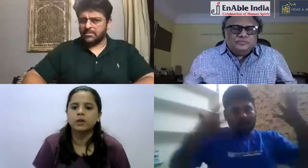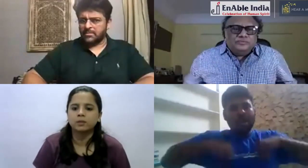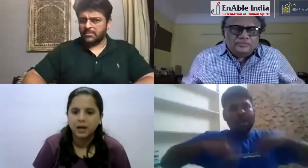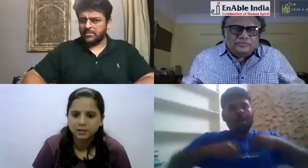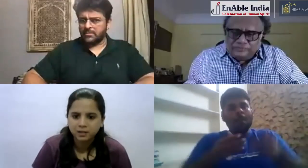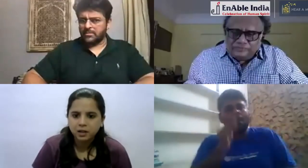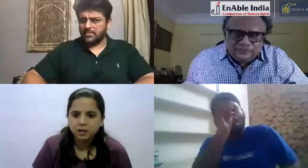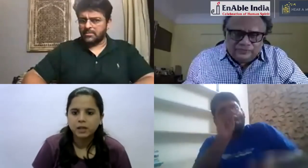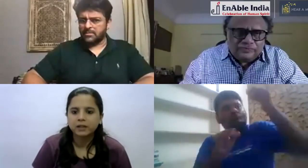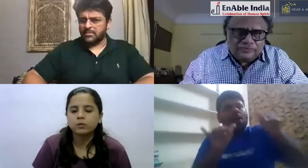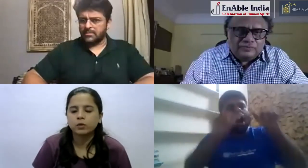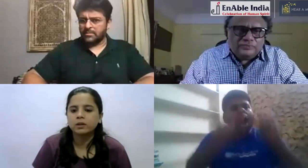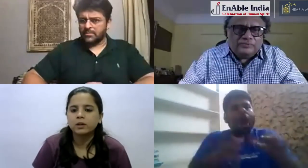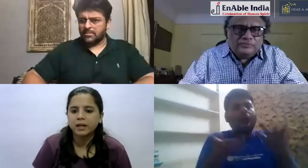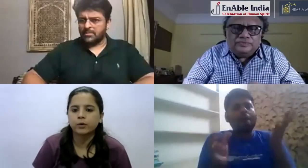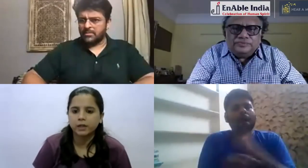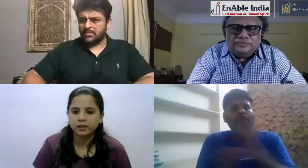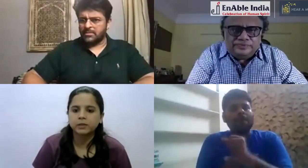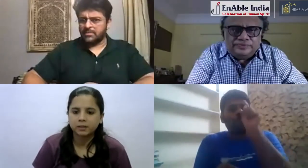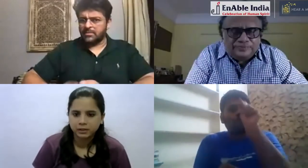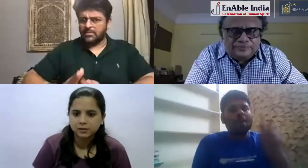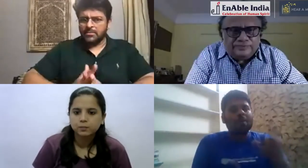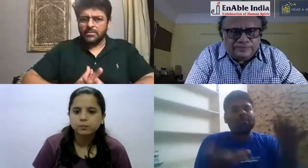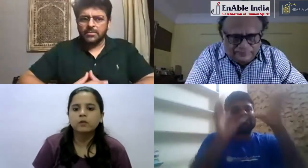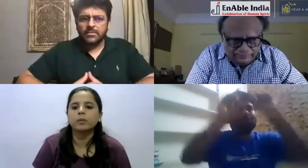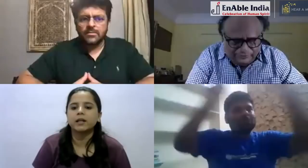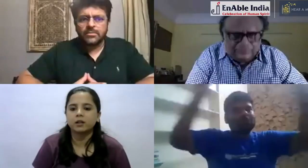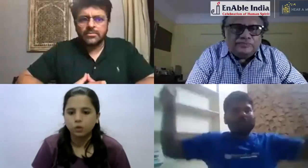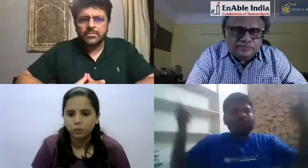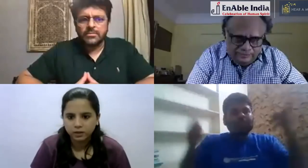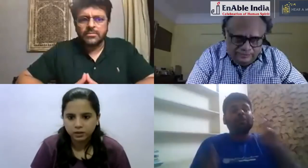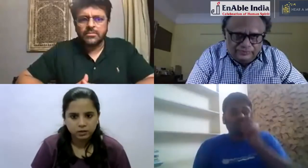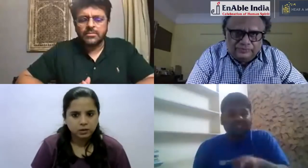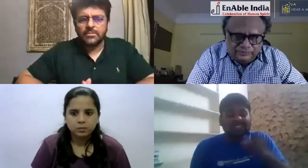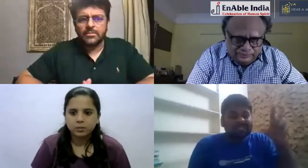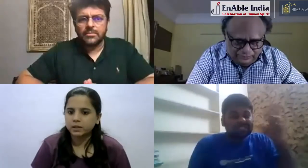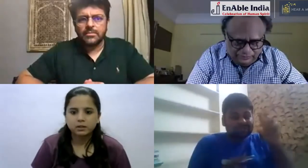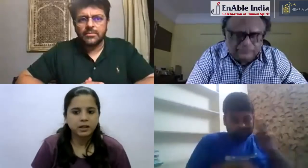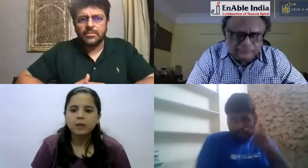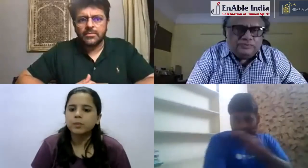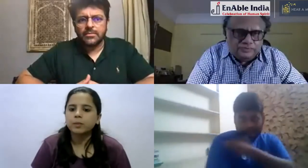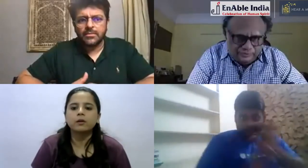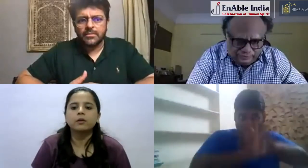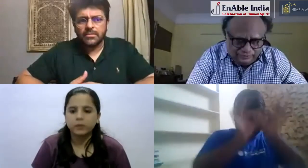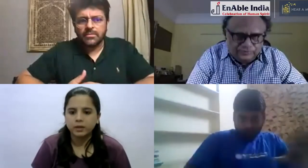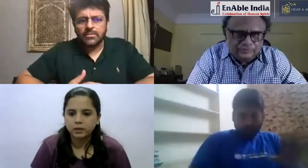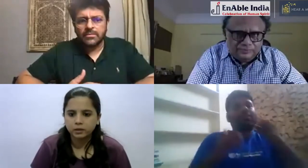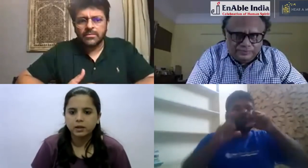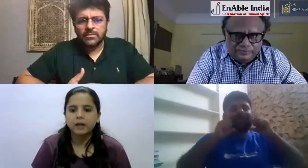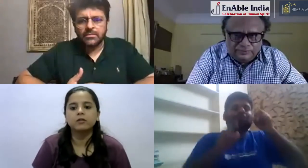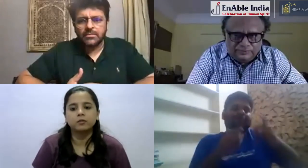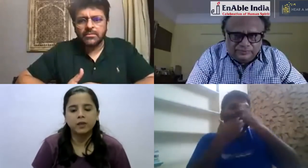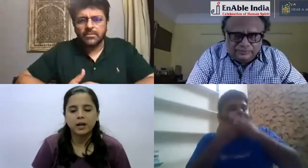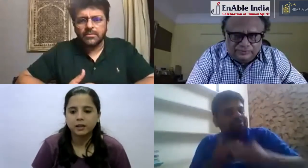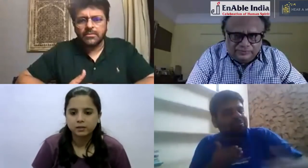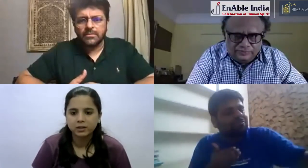should wear the mask so that they would get protected themselves from getting COVID. But there are people are not aware here,